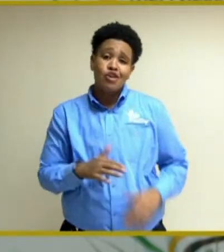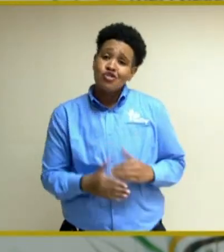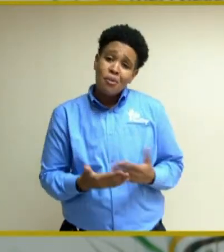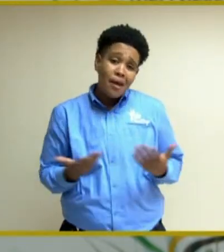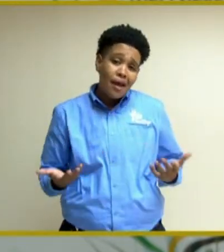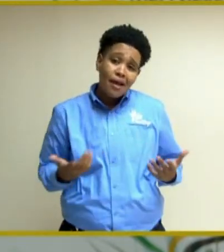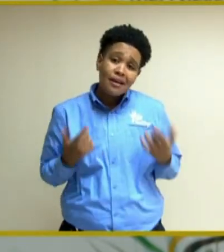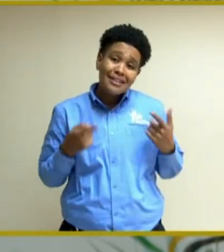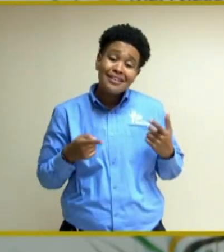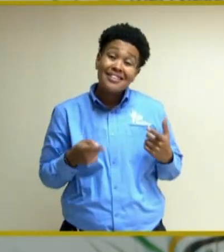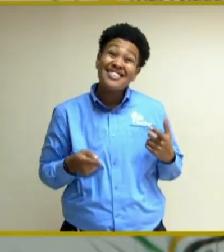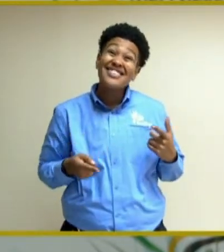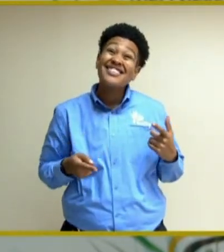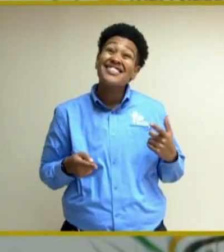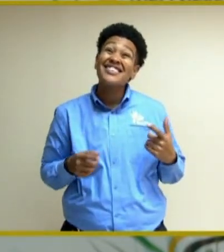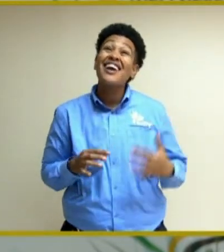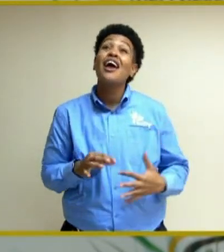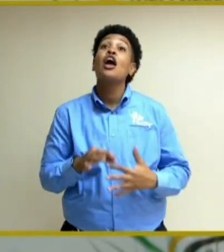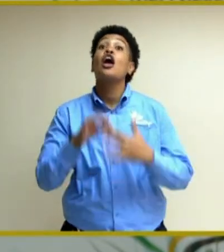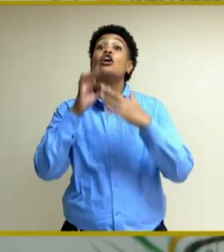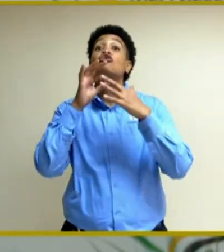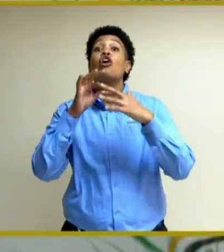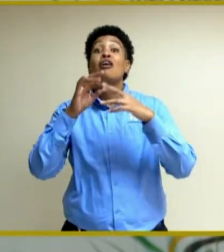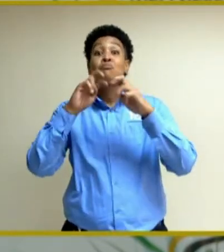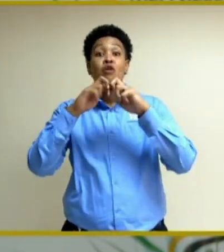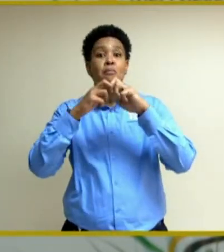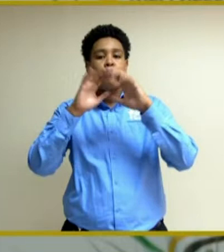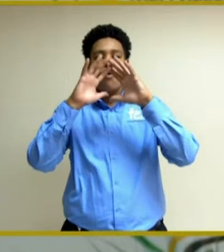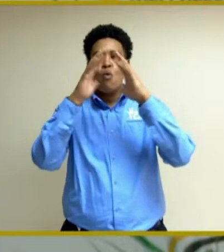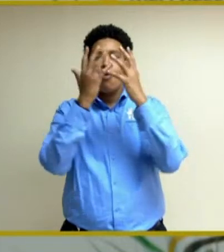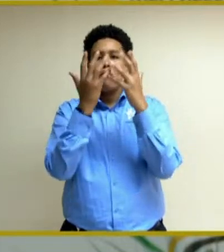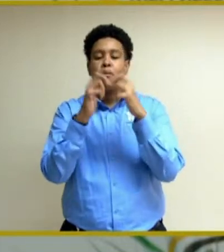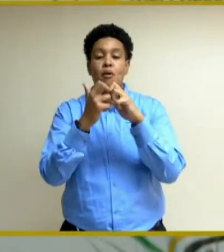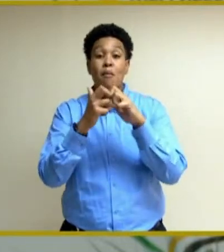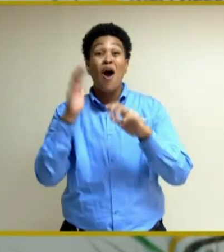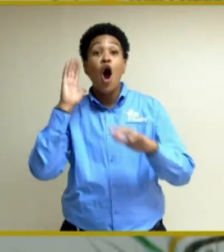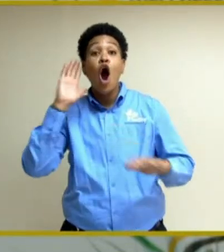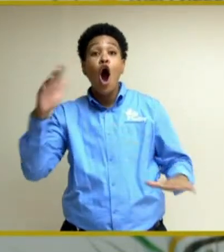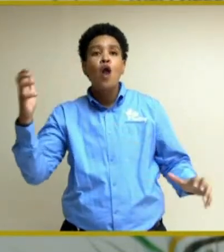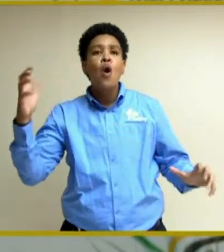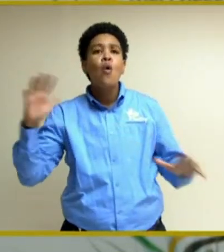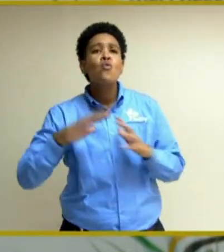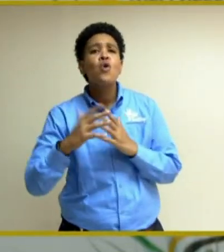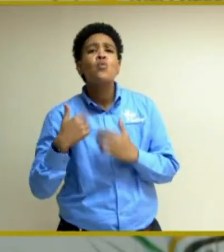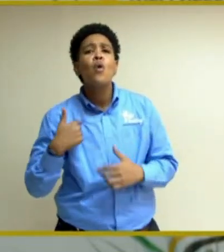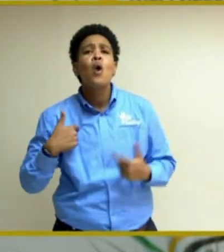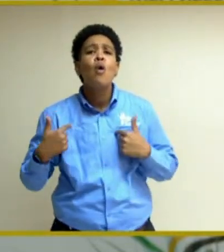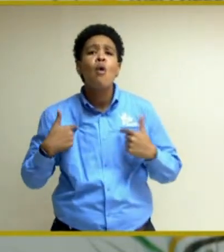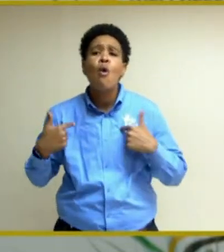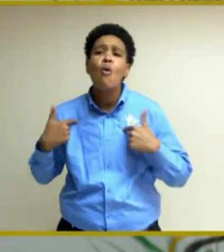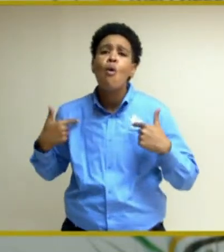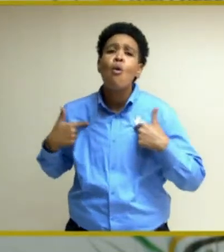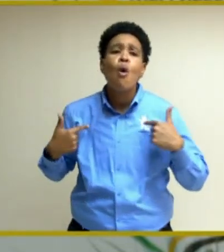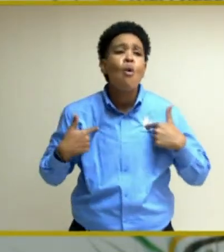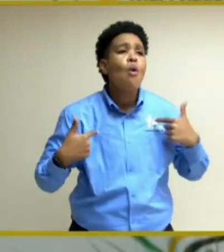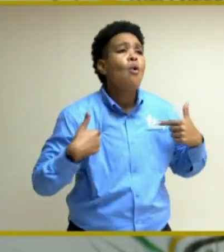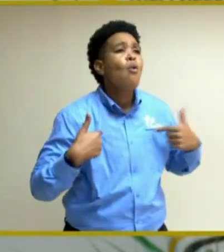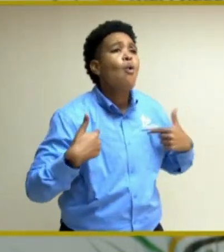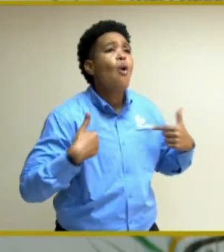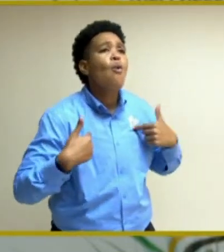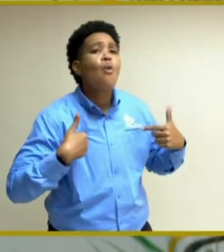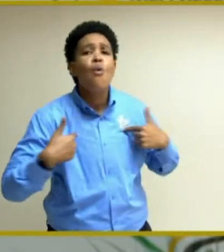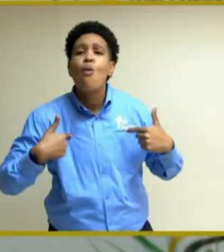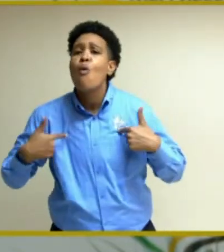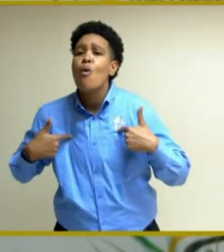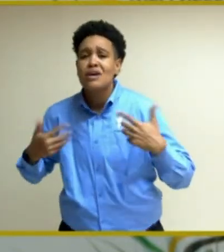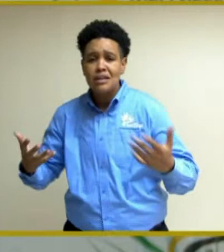is an extraordinary circumstance globally. There is a mad rush by all to source vaccines. Countries